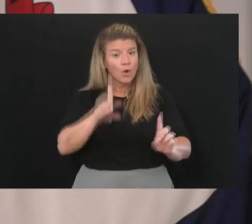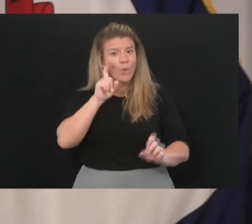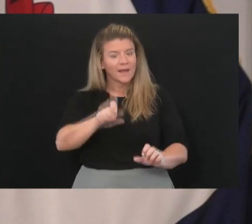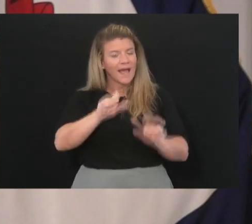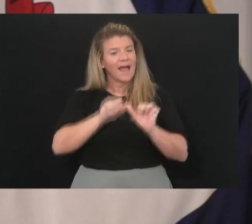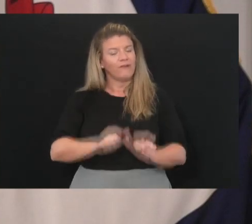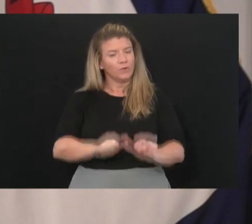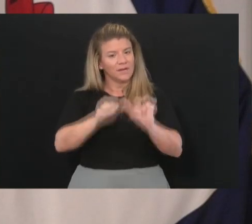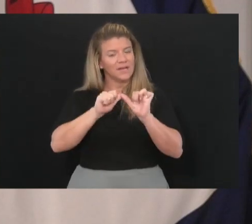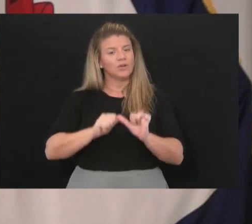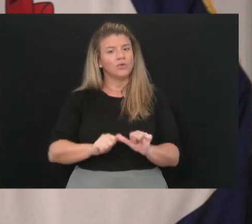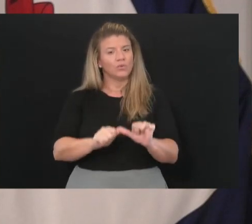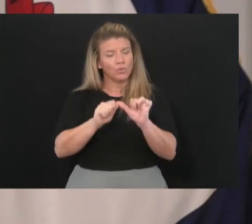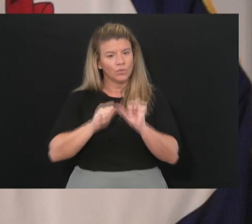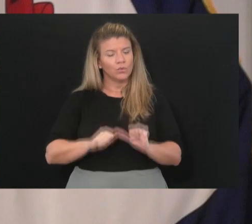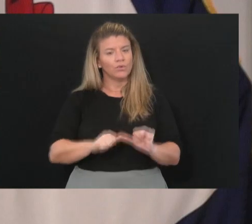to